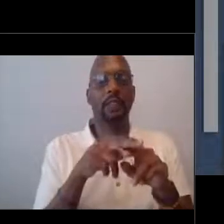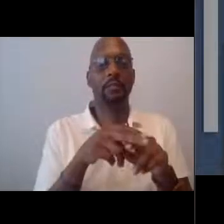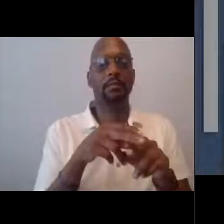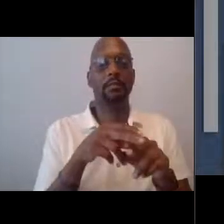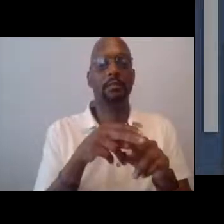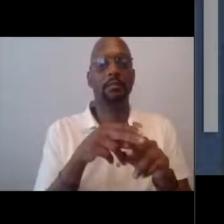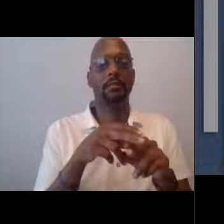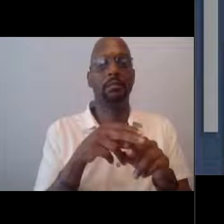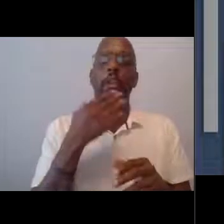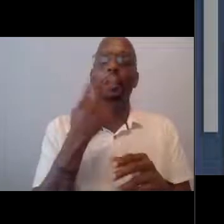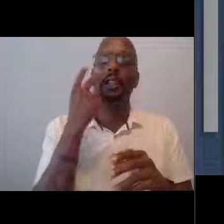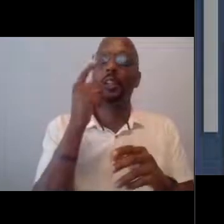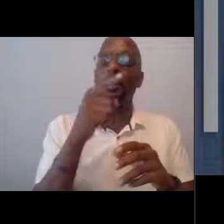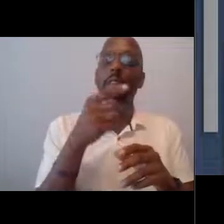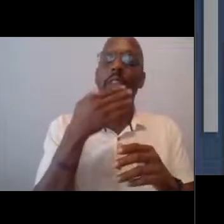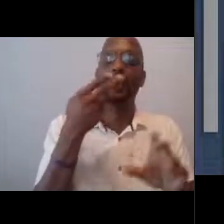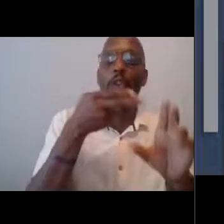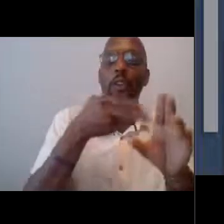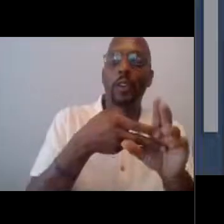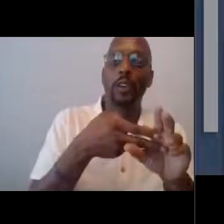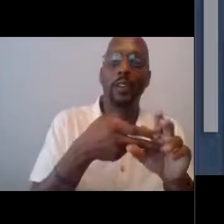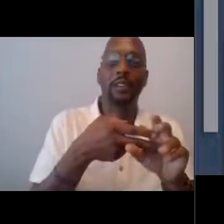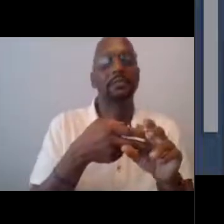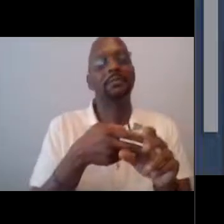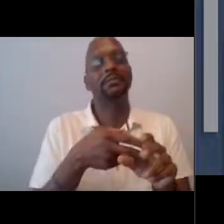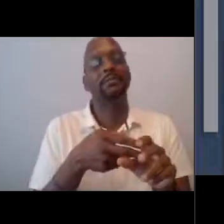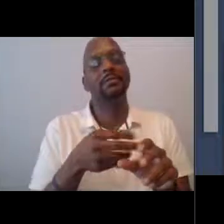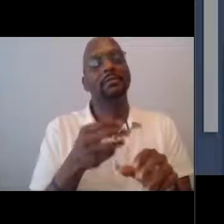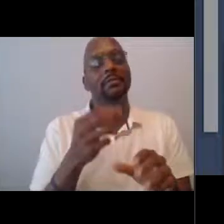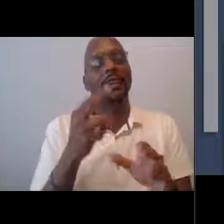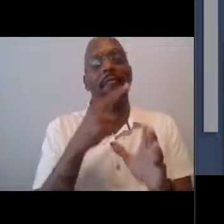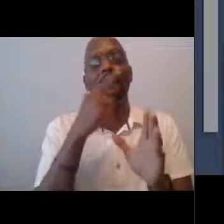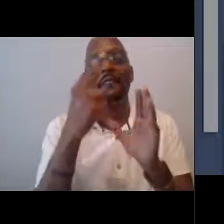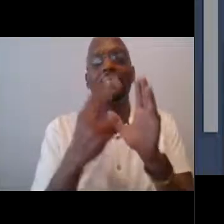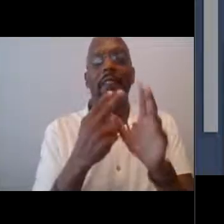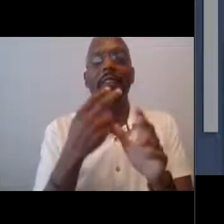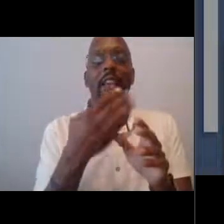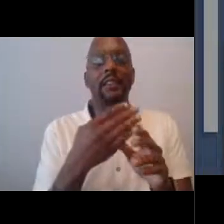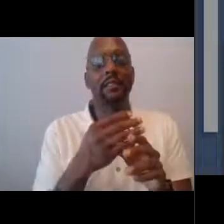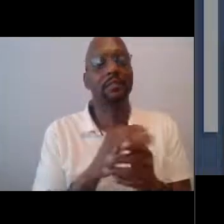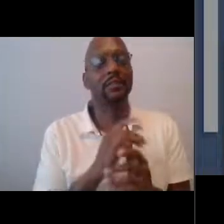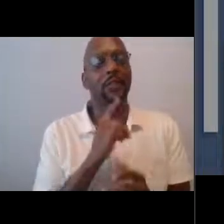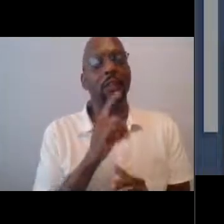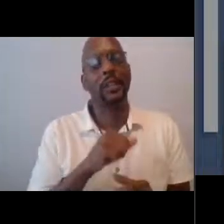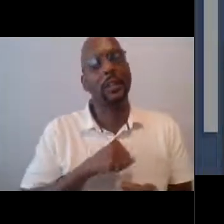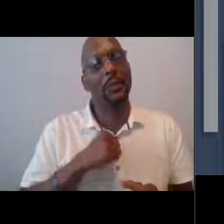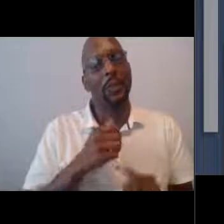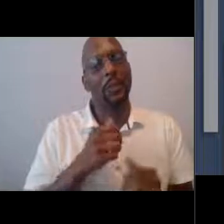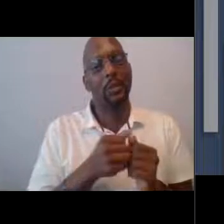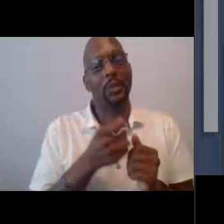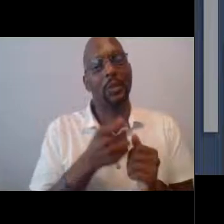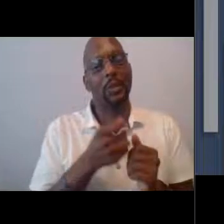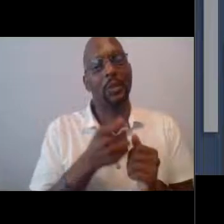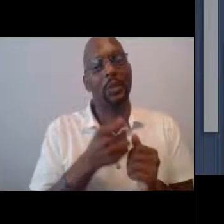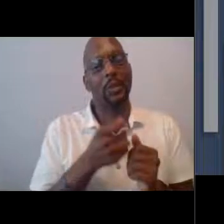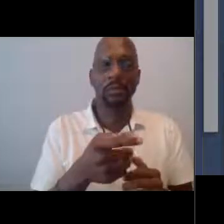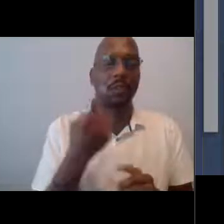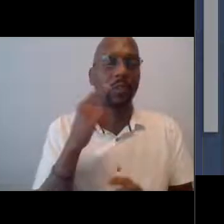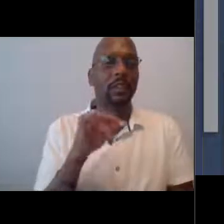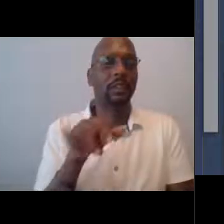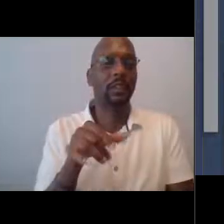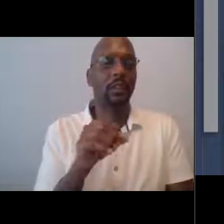see you. Thank you for joining us remotely. I was quite intrigued by the new role for Janice Benton in the Middle